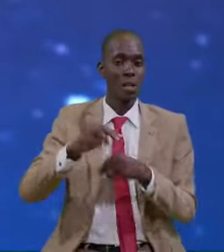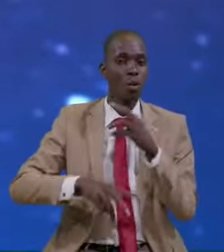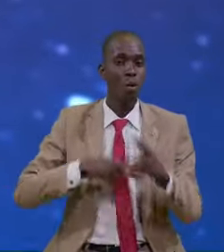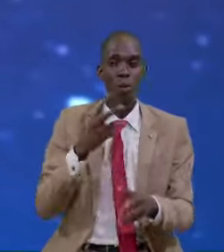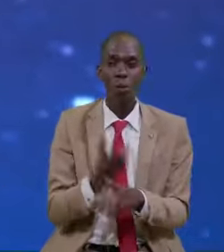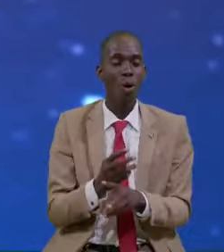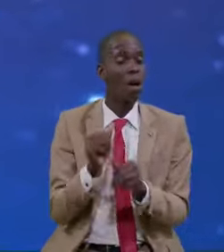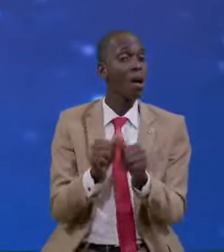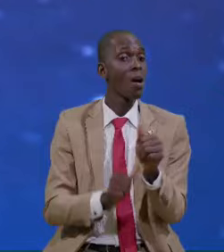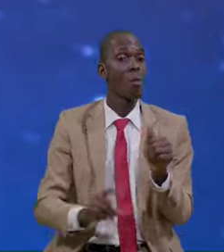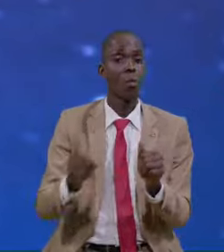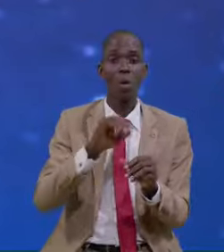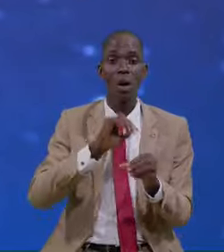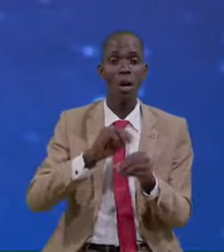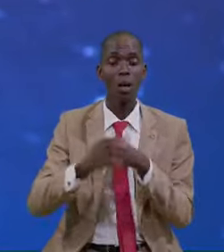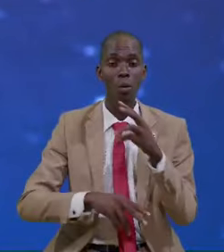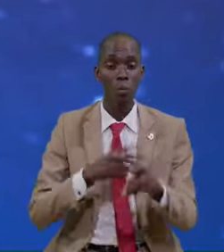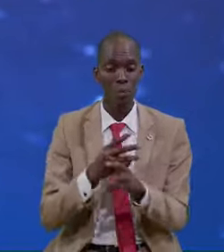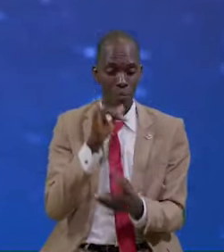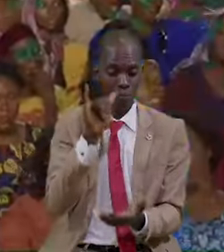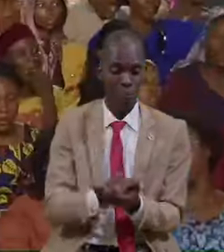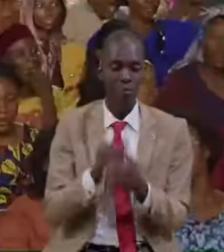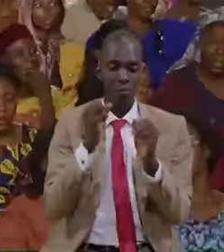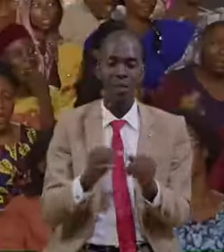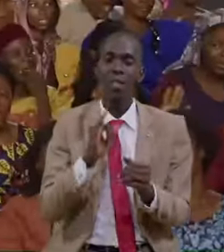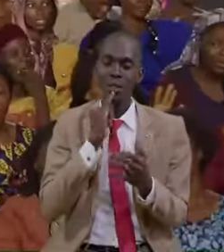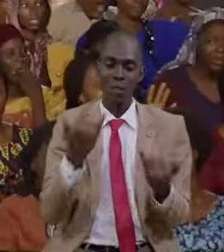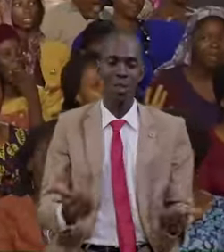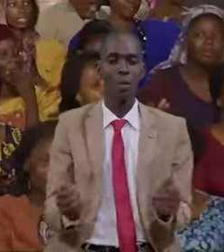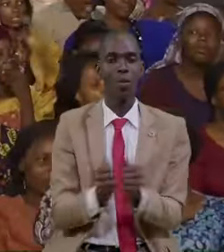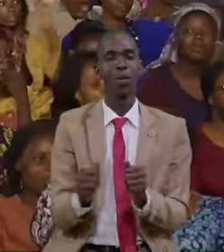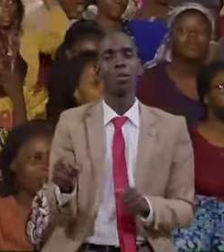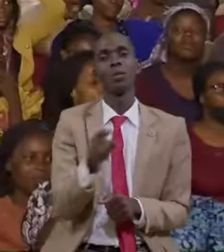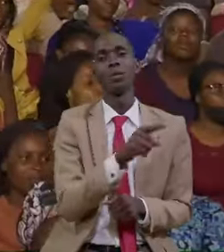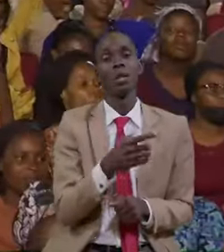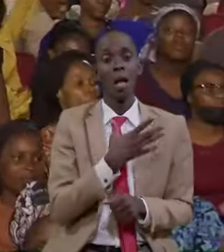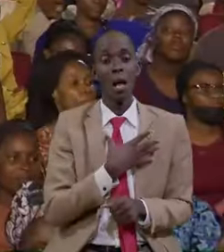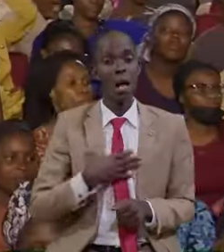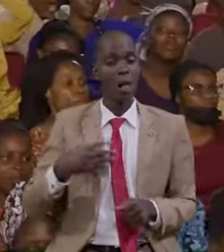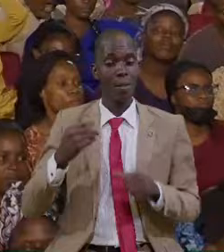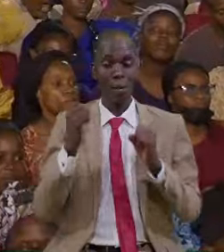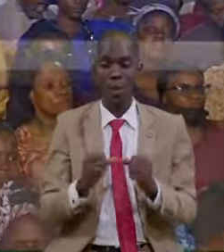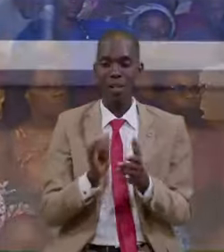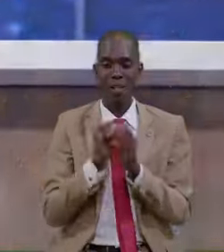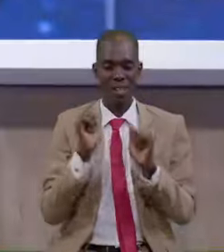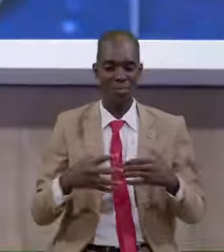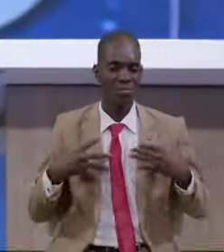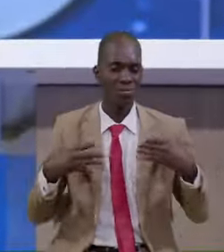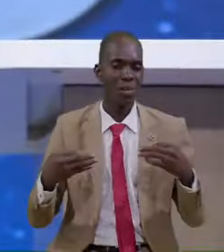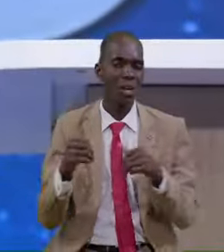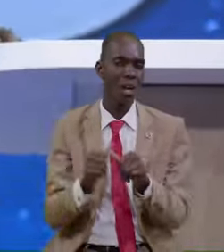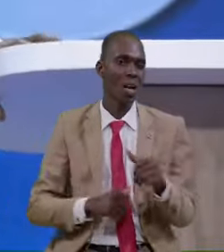the world. That power has now come. And the power that can heal every sickness,